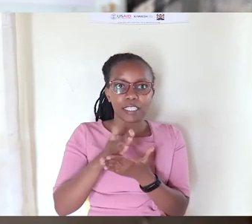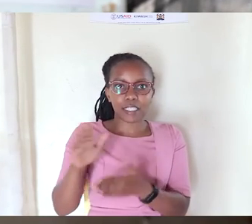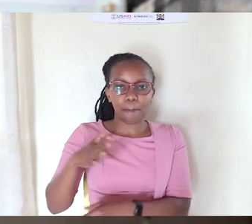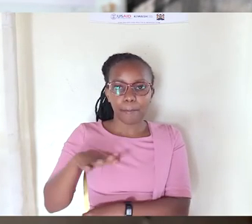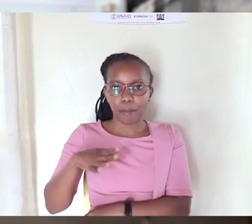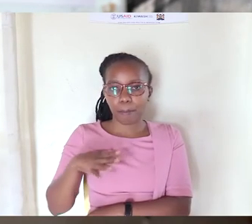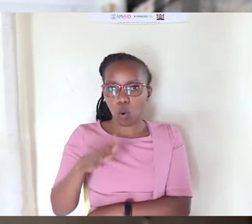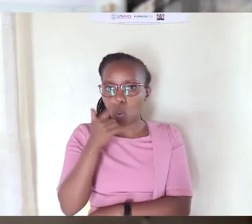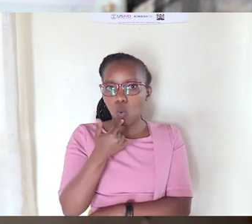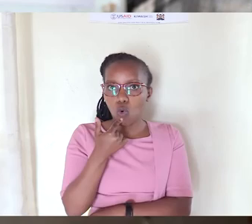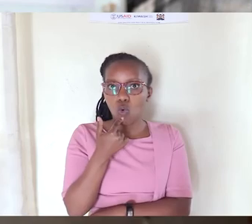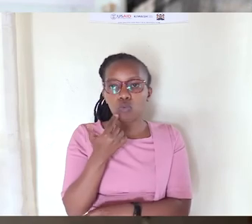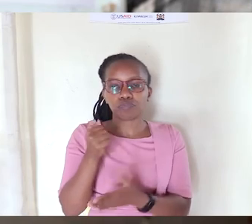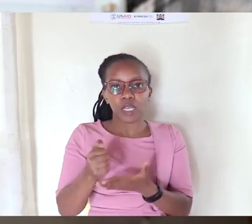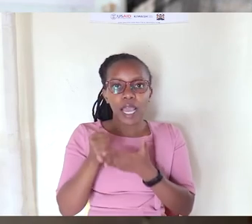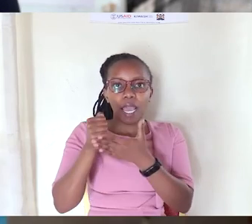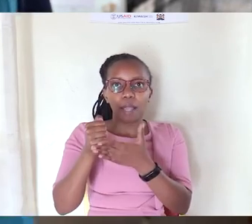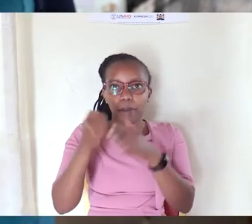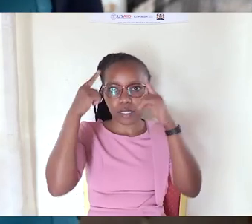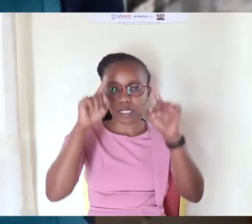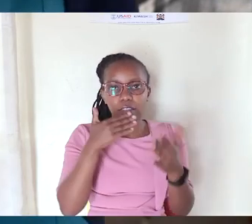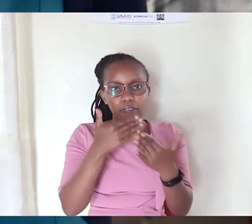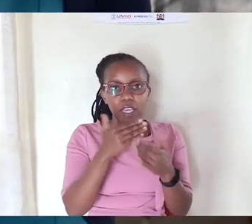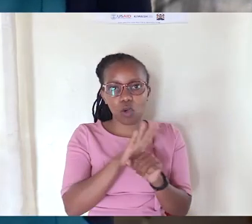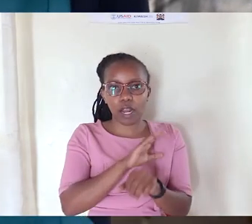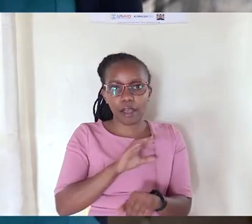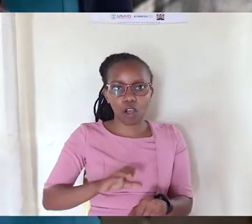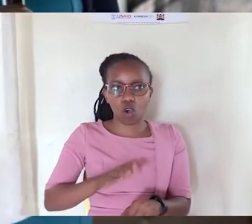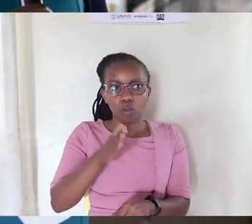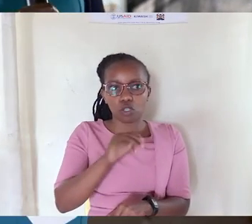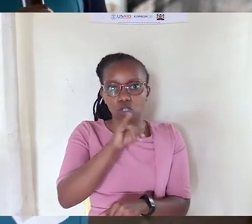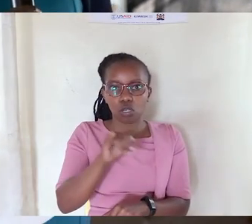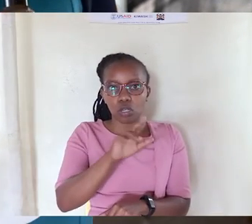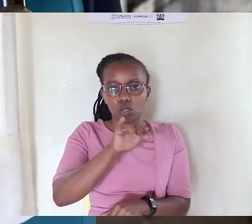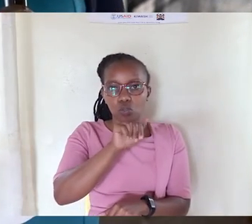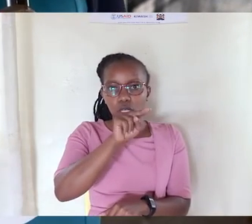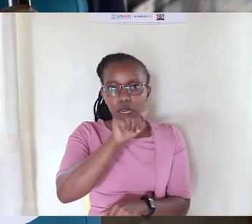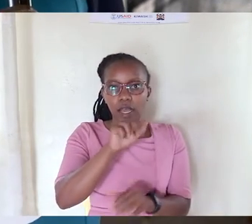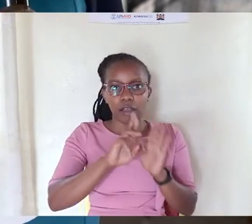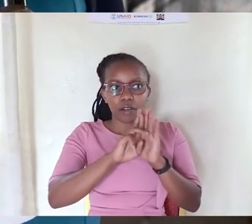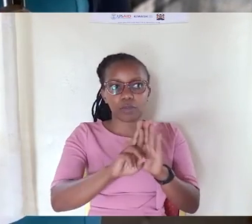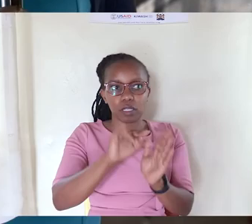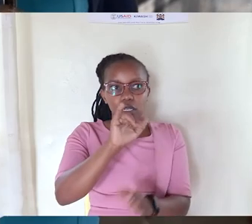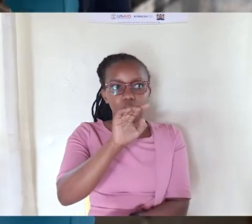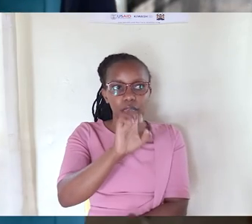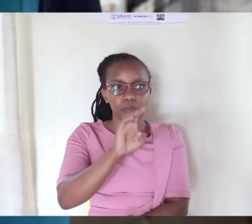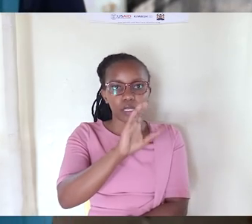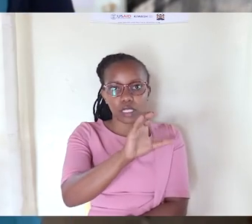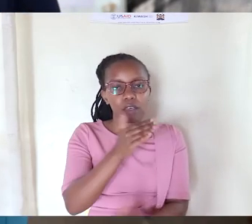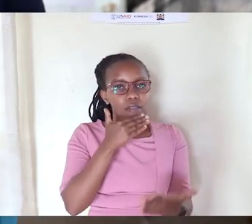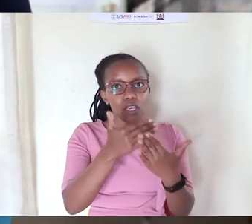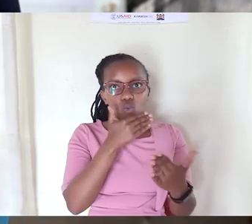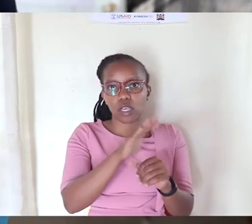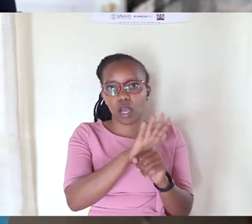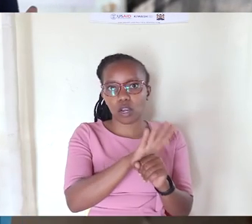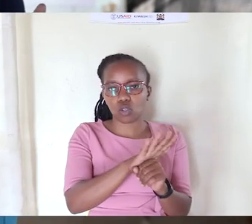who have made it very successful. Thank you very much, Commissioner Juliana, representing the IEBC. We are very